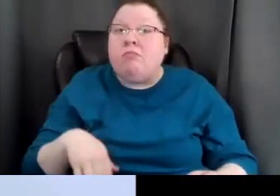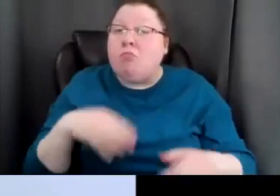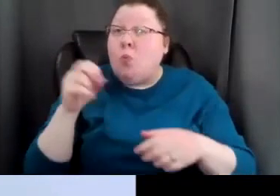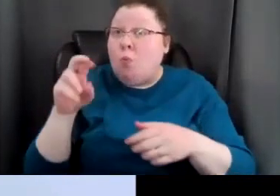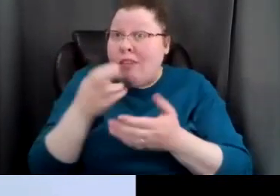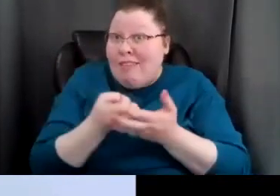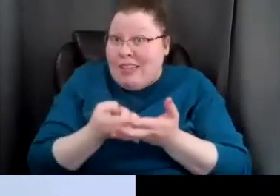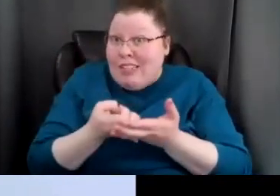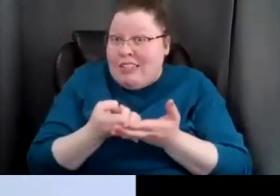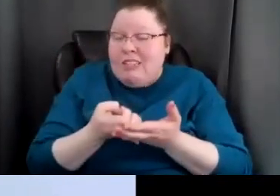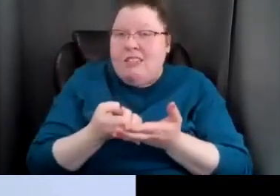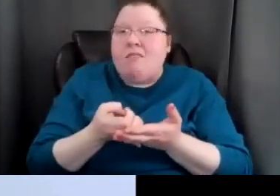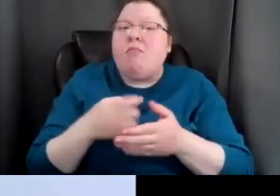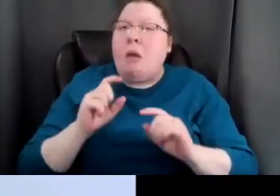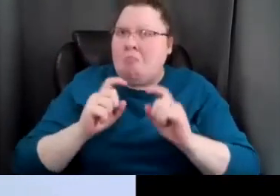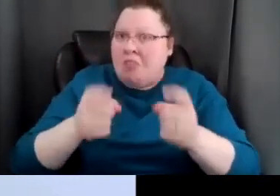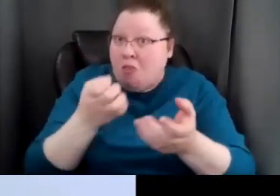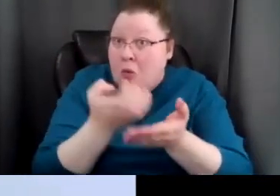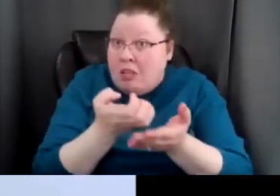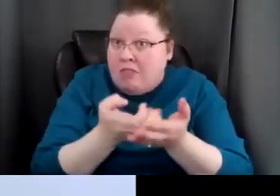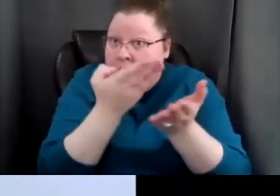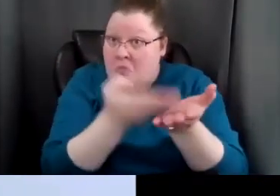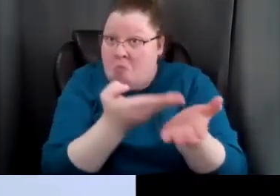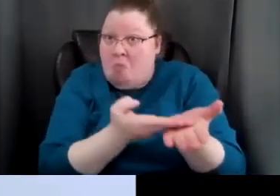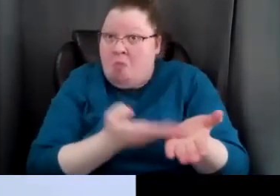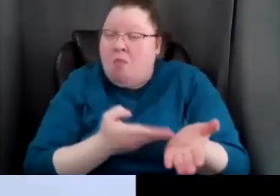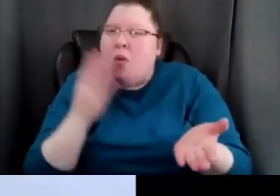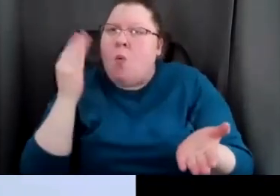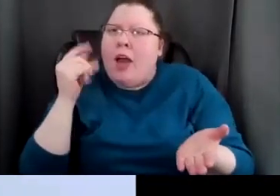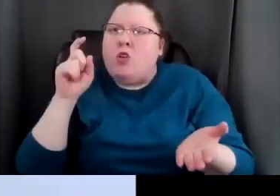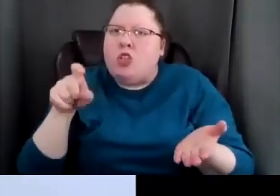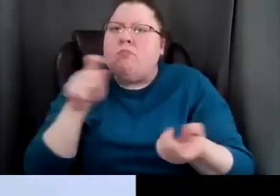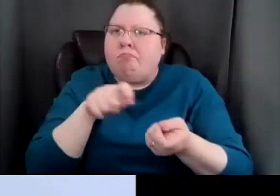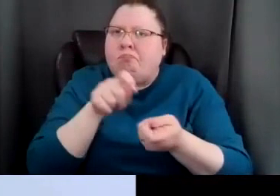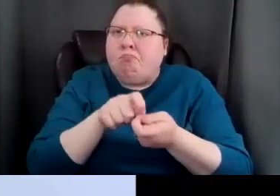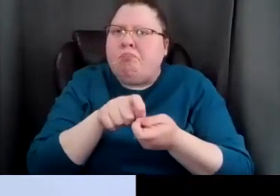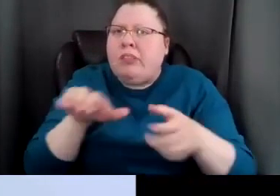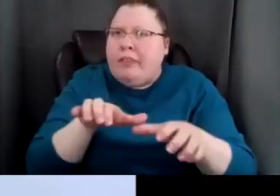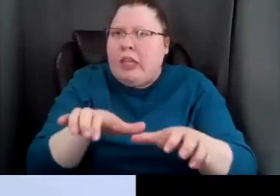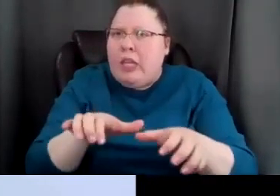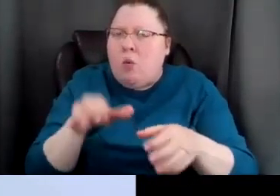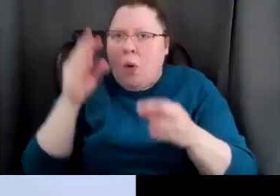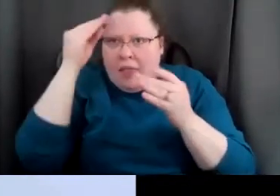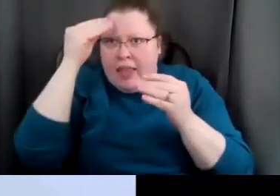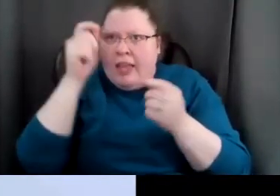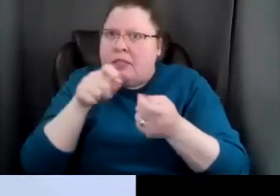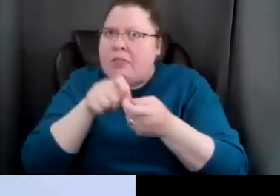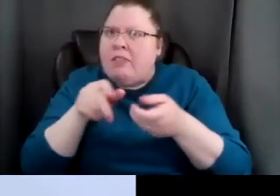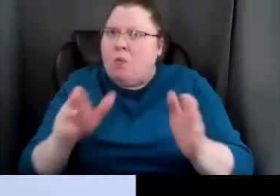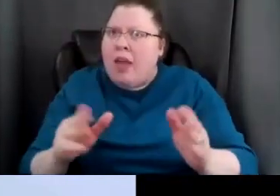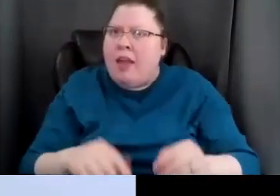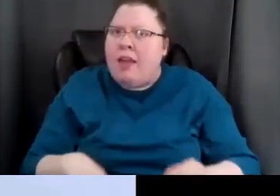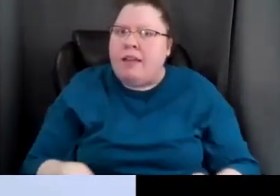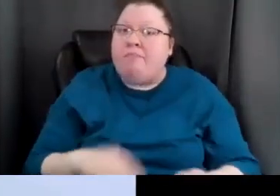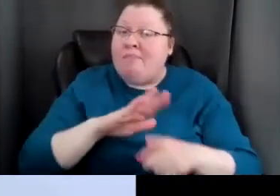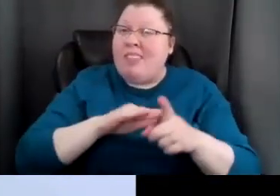evidence. I'm giving you evidence of why you should do a certain thing or think a certain way. I'm